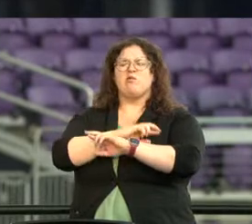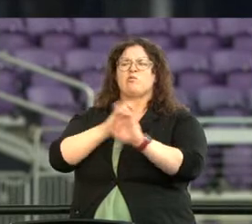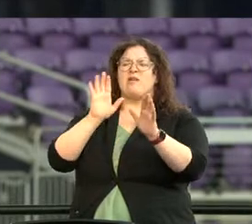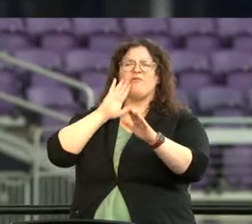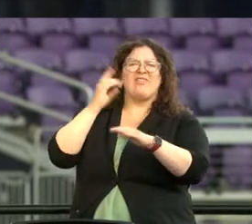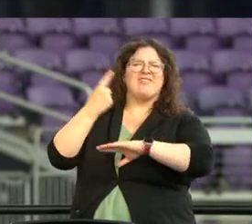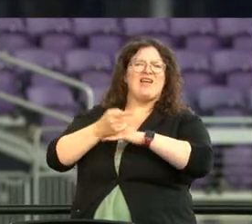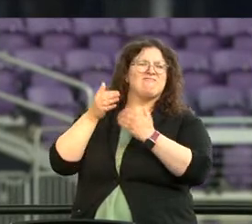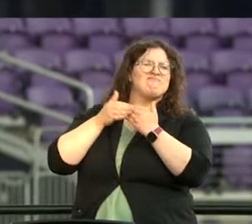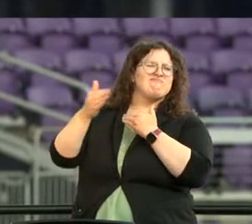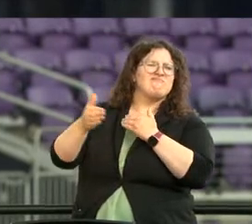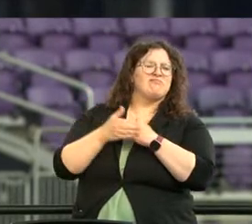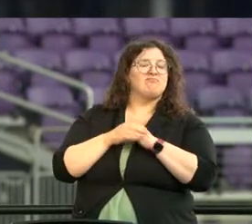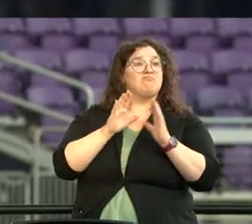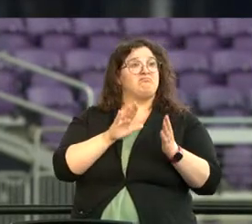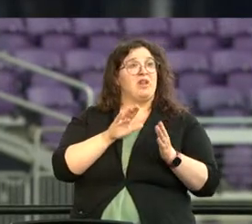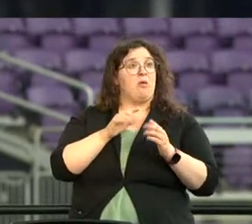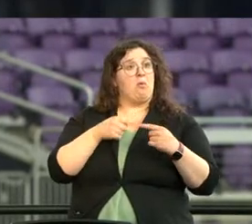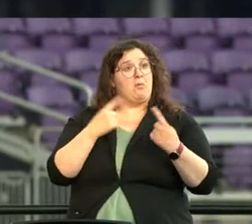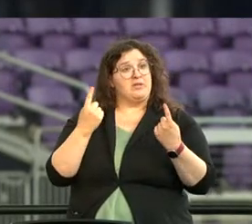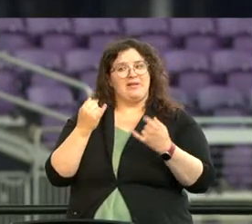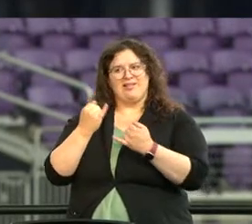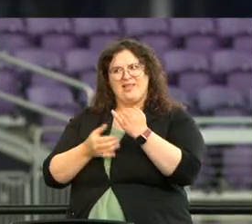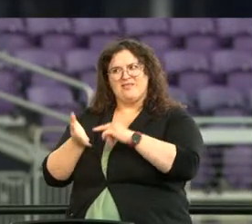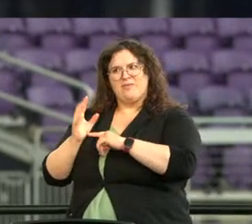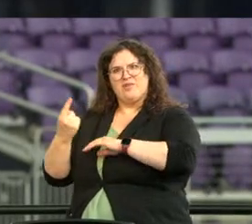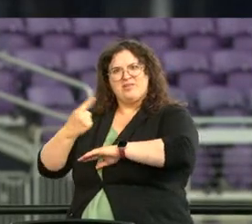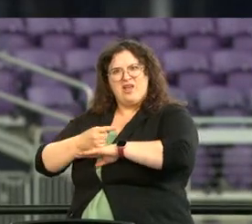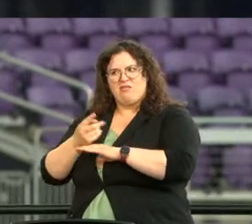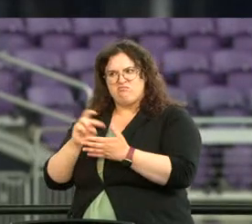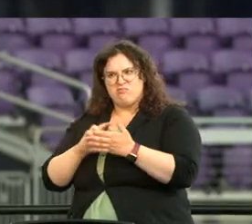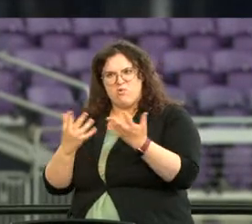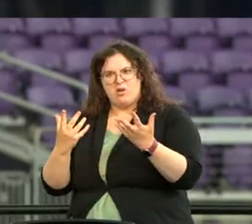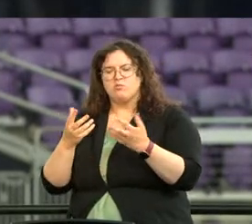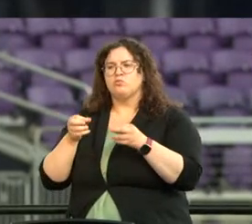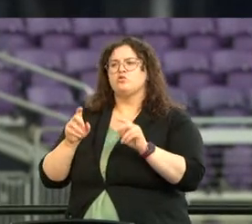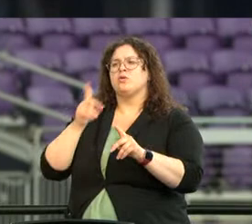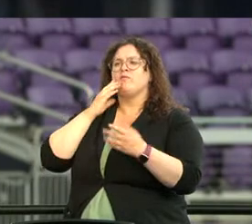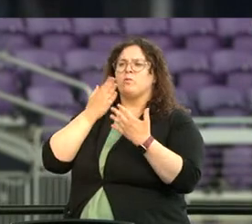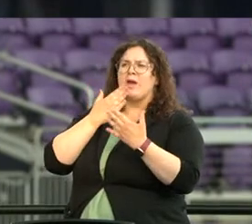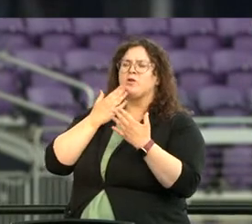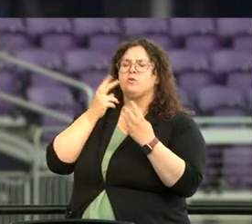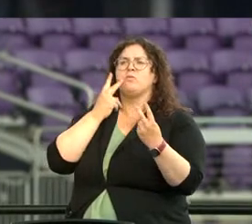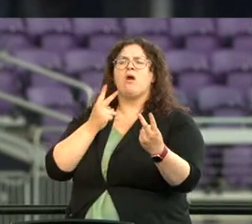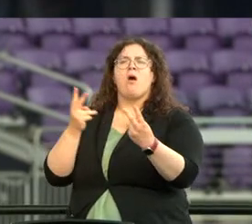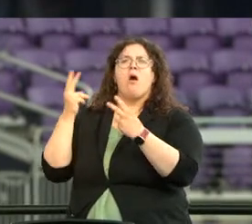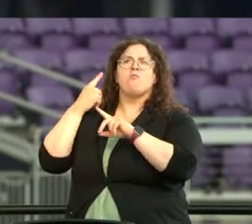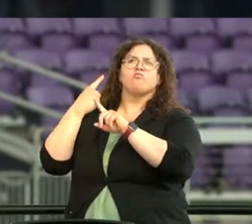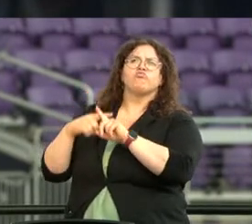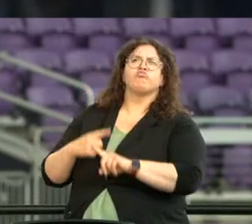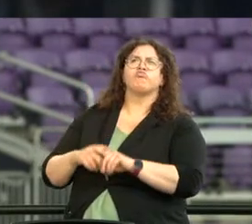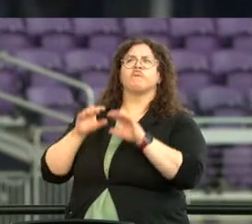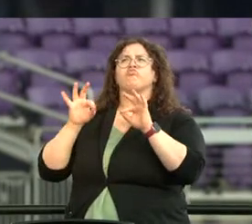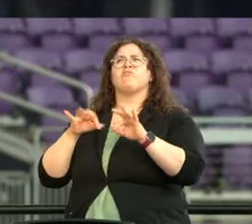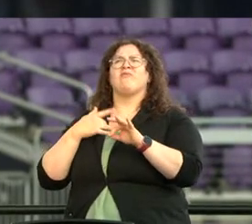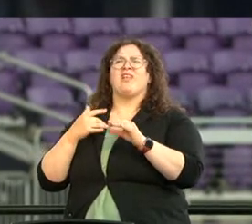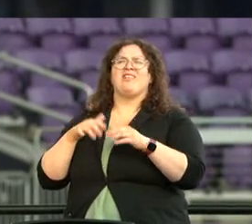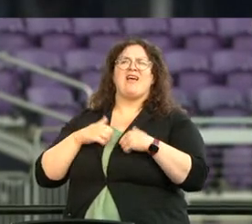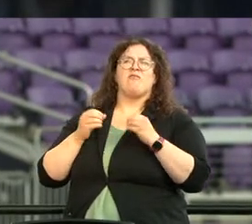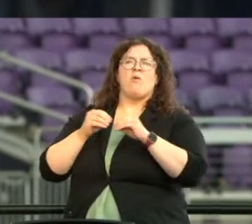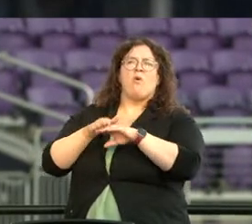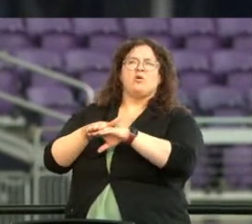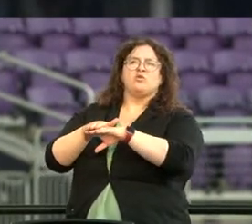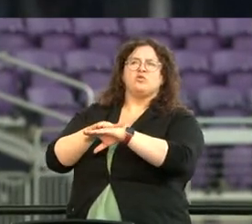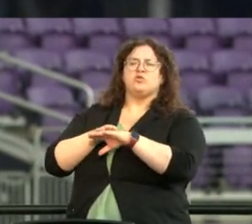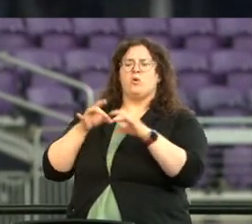Lastly, how do you spend your last 5 minutes of your day? Is it a chance for gratitude, to reflect on the positives, and a chance to slow down?